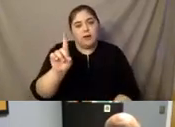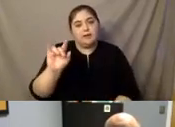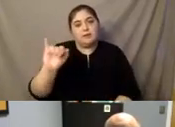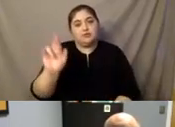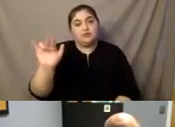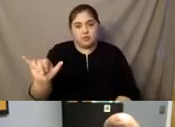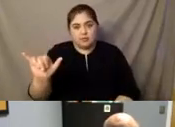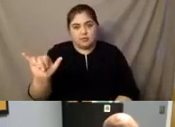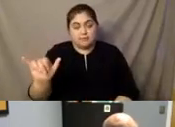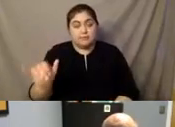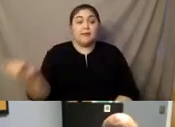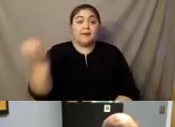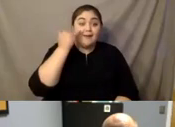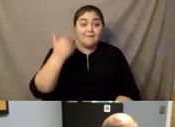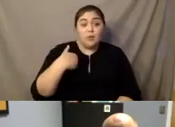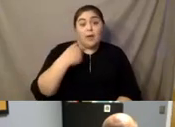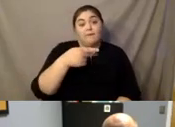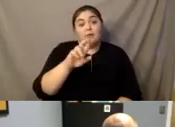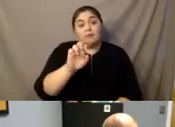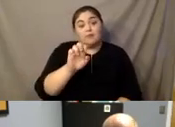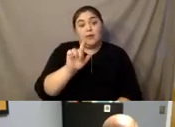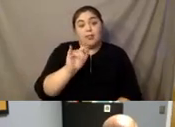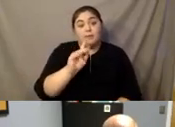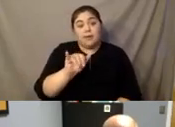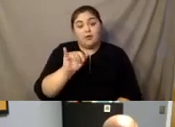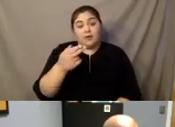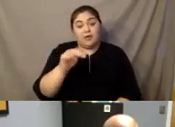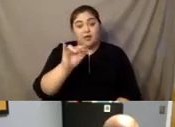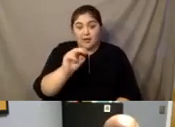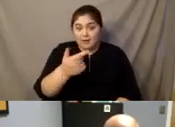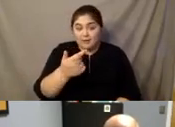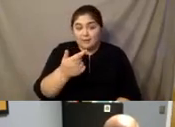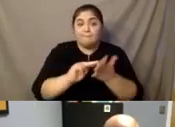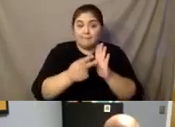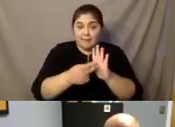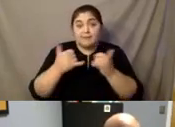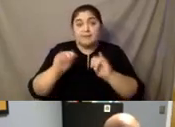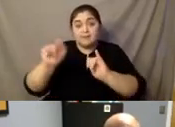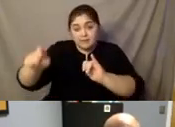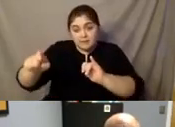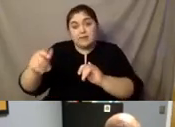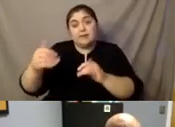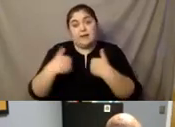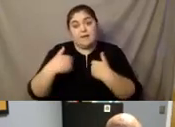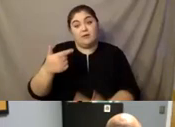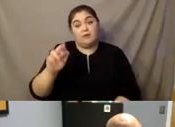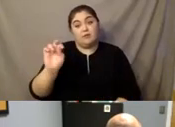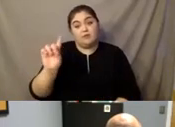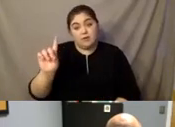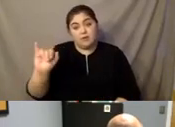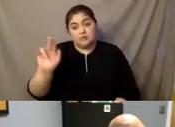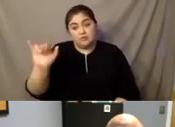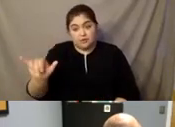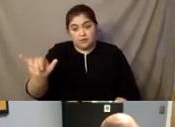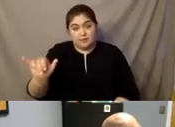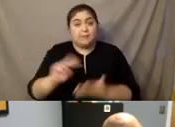a preliminary hearing doesn't eliminate the need for grand jury. So when we get grand juries back, then that witness is